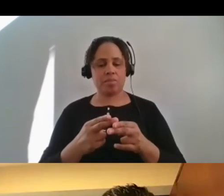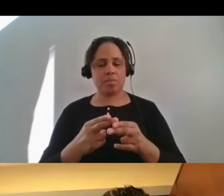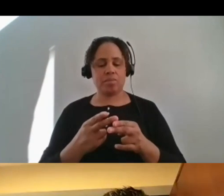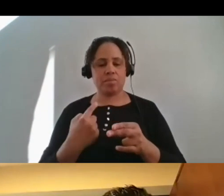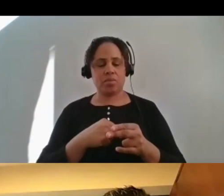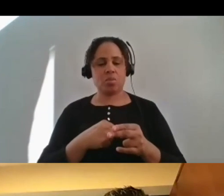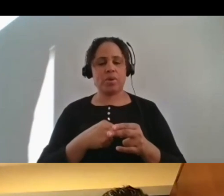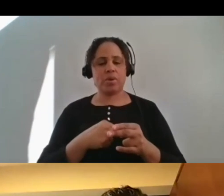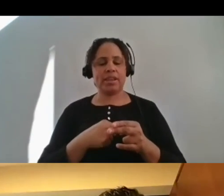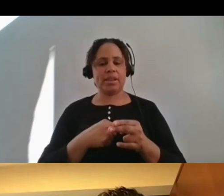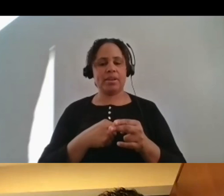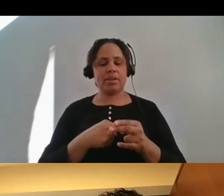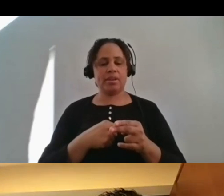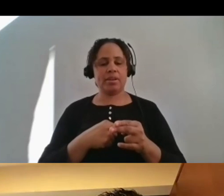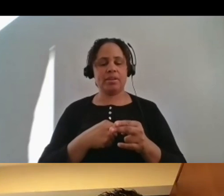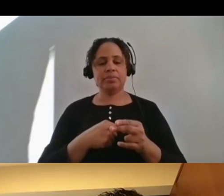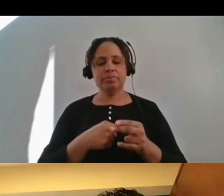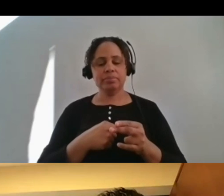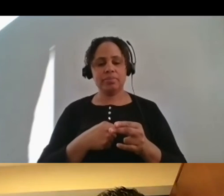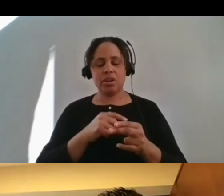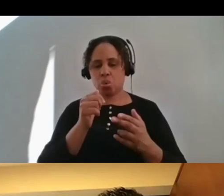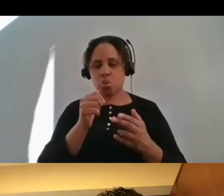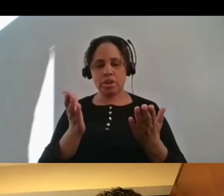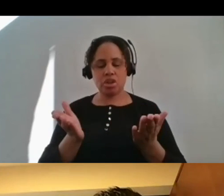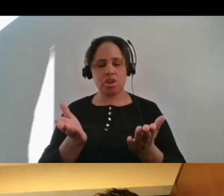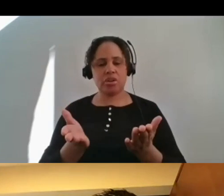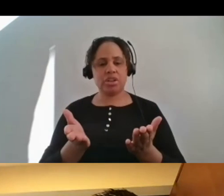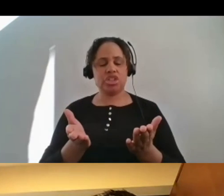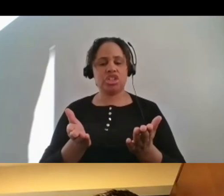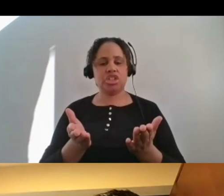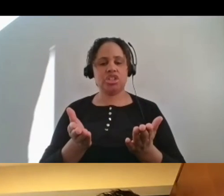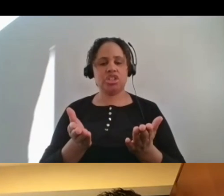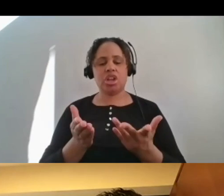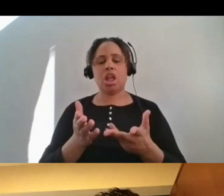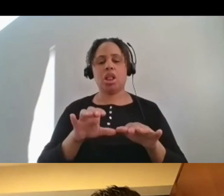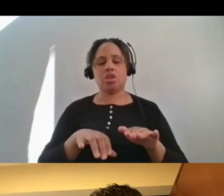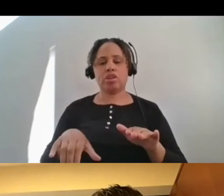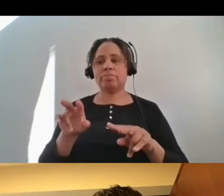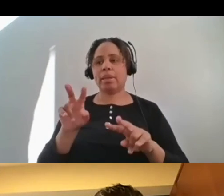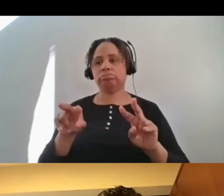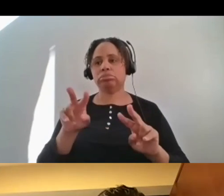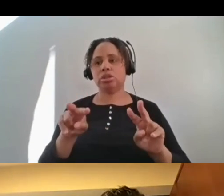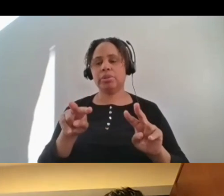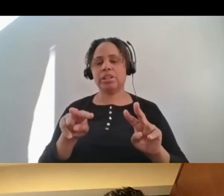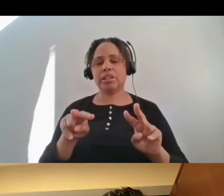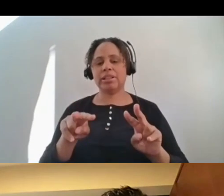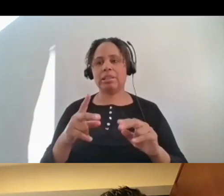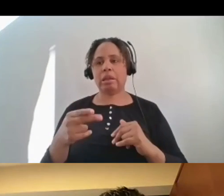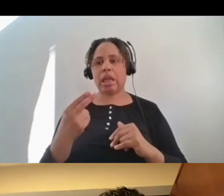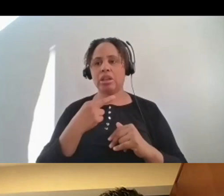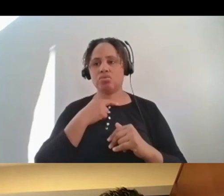call transplant tourism because there's a lot of high-risk behaviors that get done around the world where people are sort of purchasing